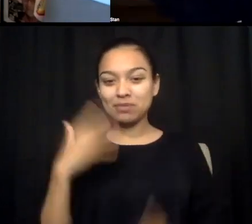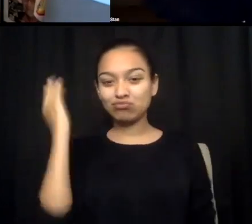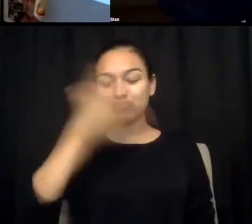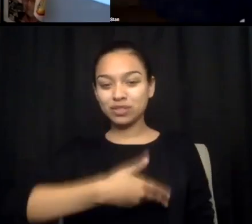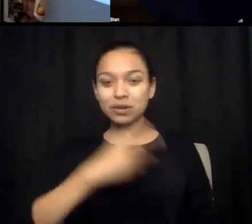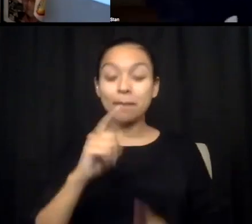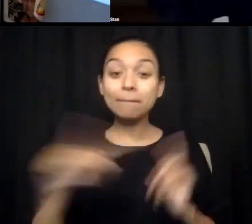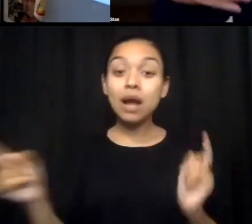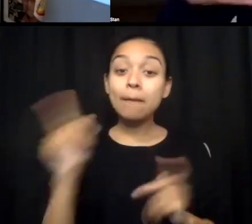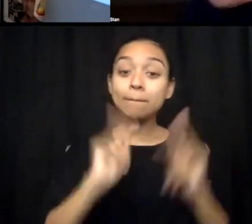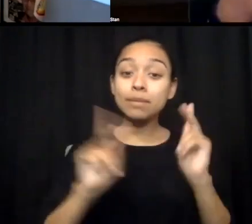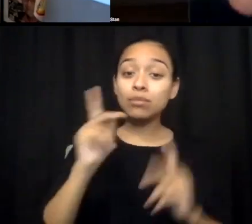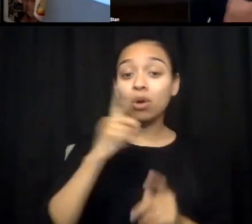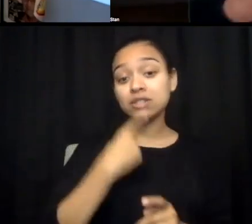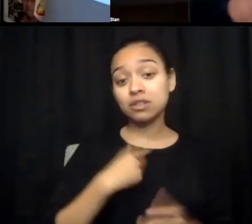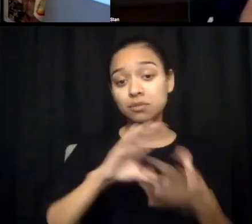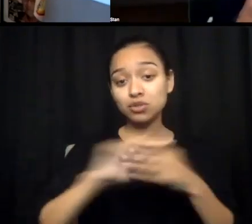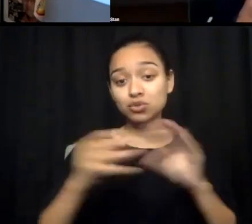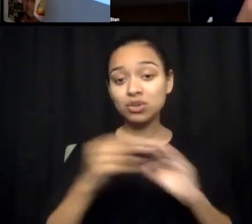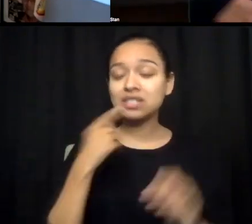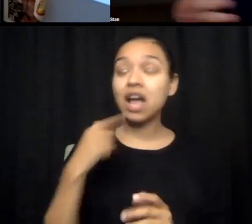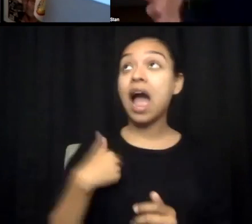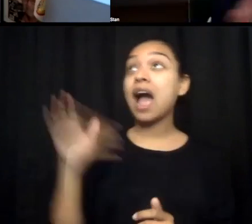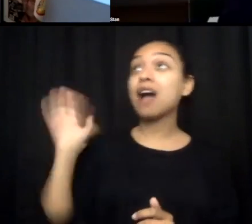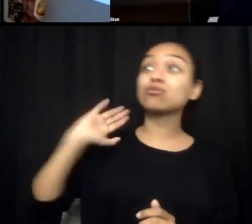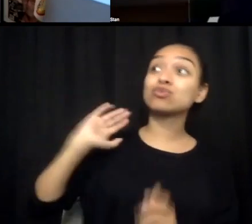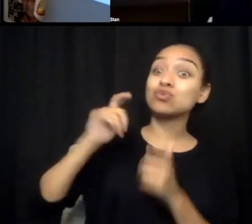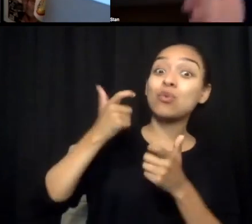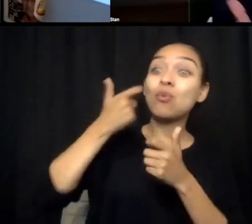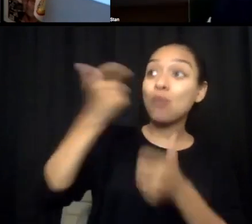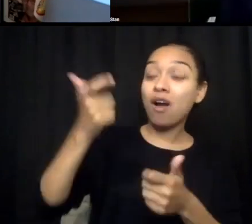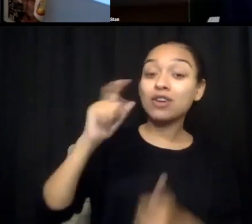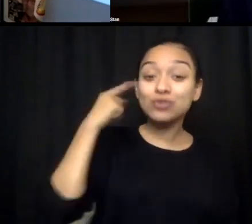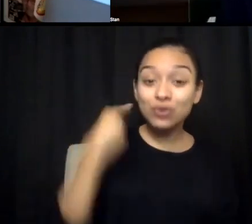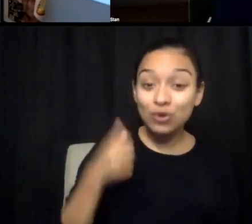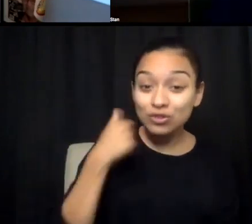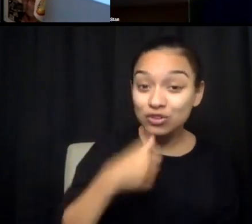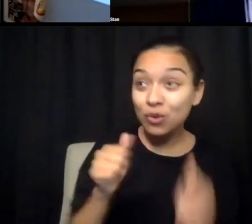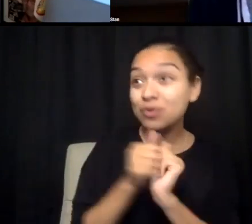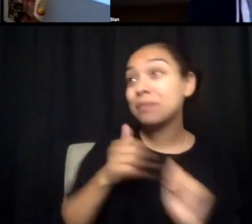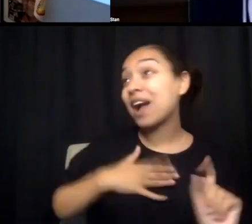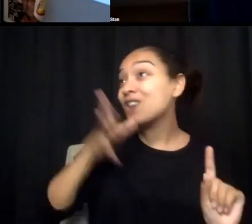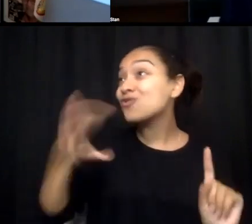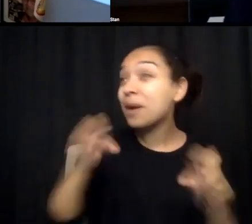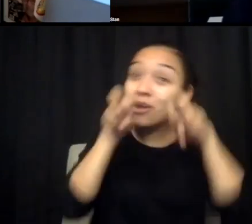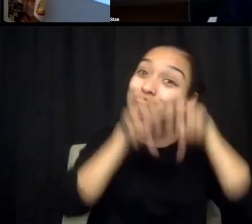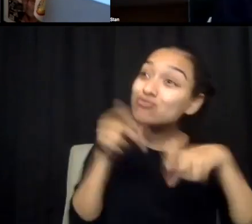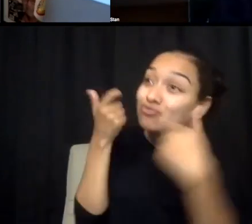Like, when is a grandmother and a grandkid going to sit down and do something together? And that was something they could do.